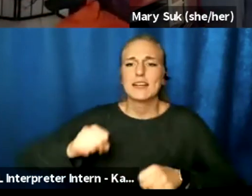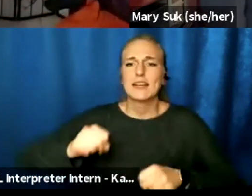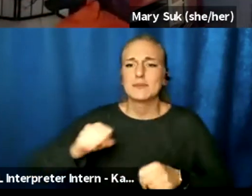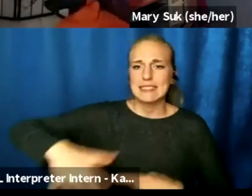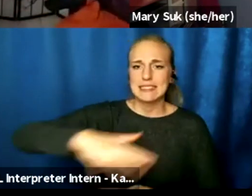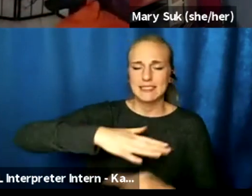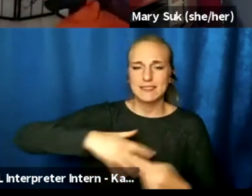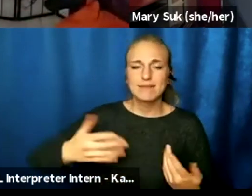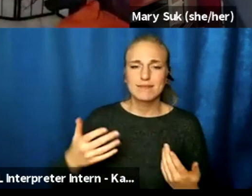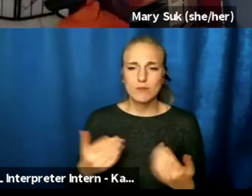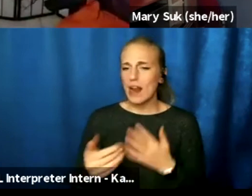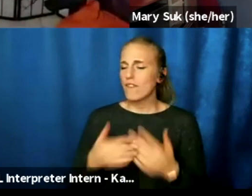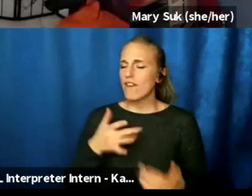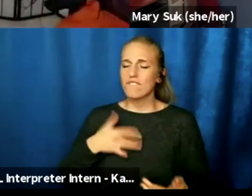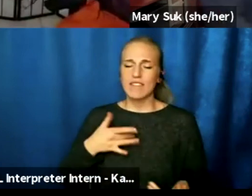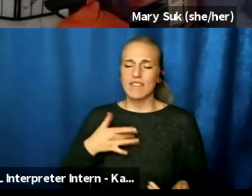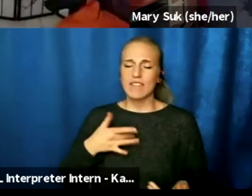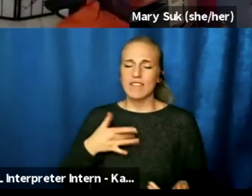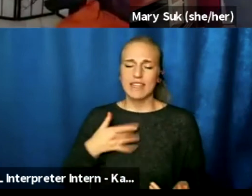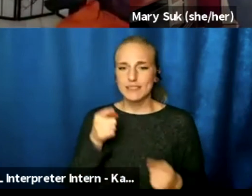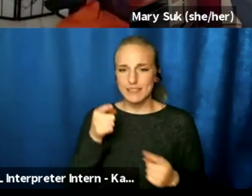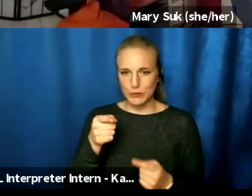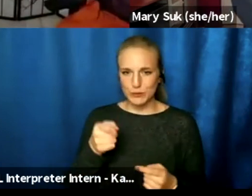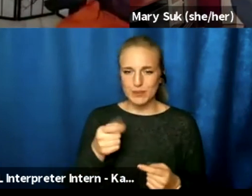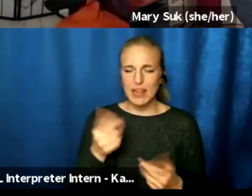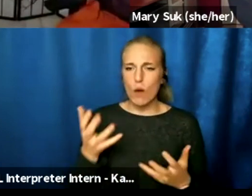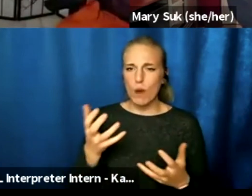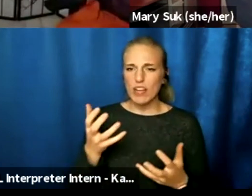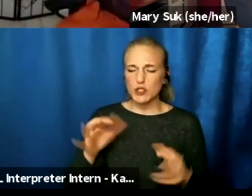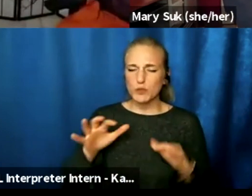you. I want you to do a lot of that.